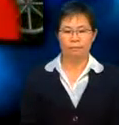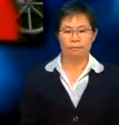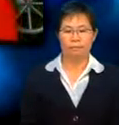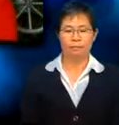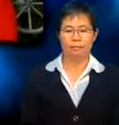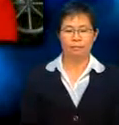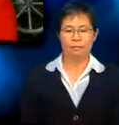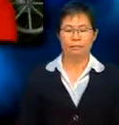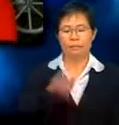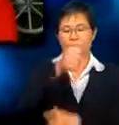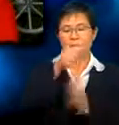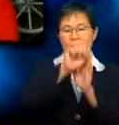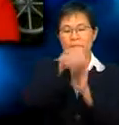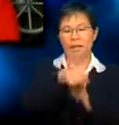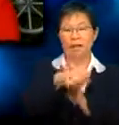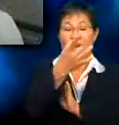seconds.